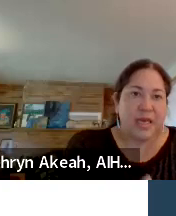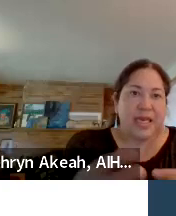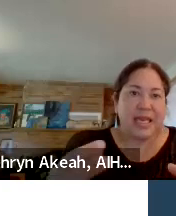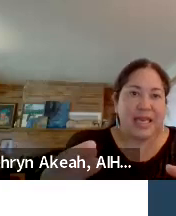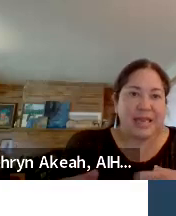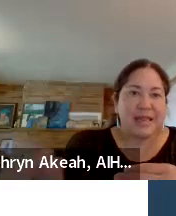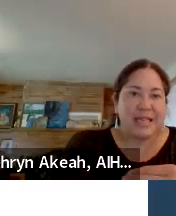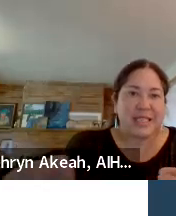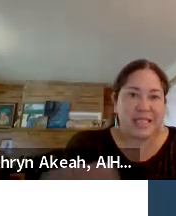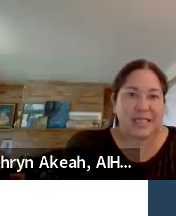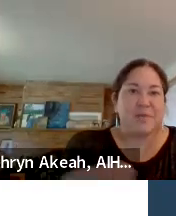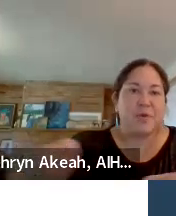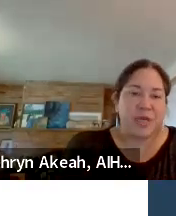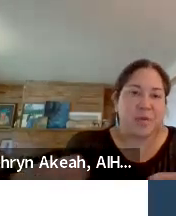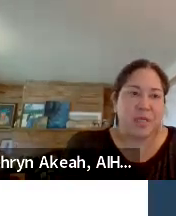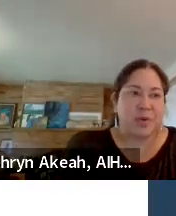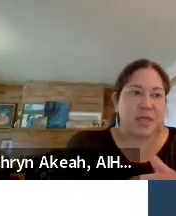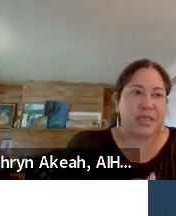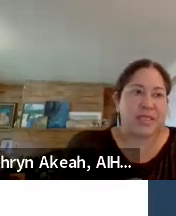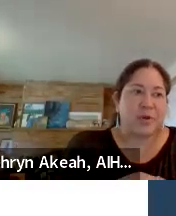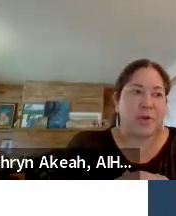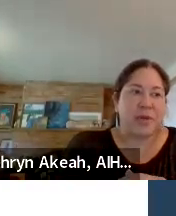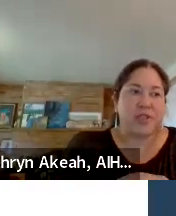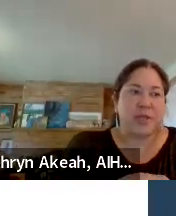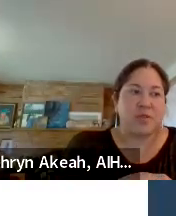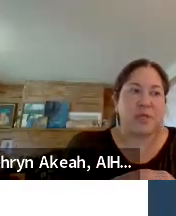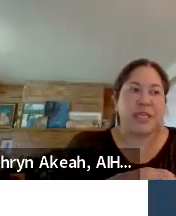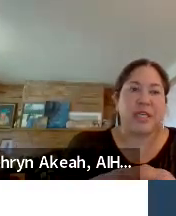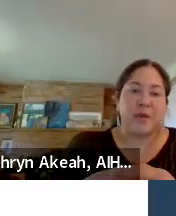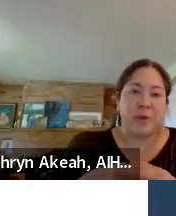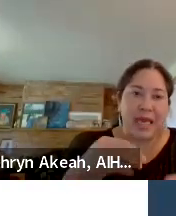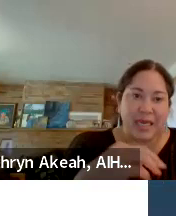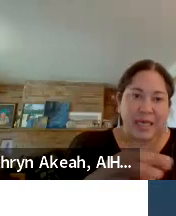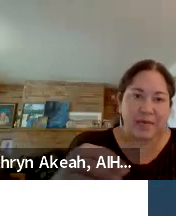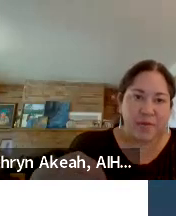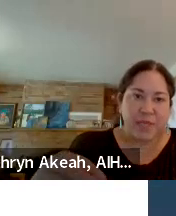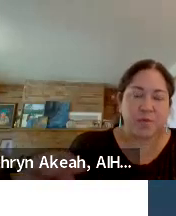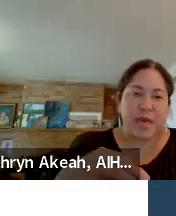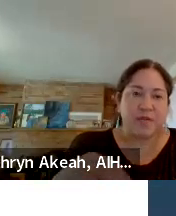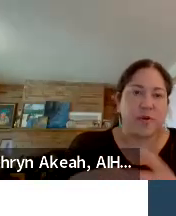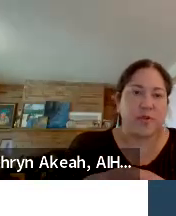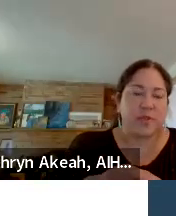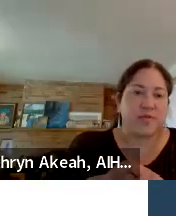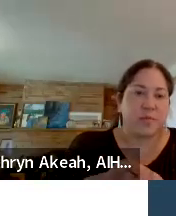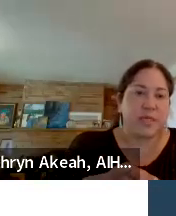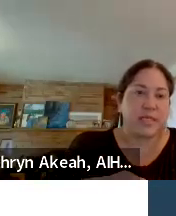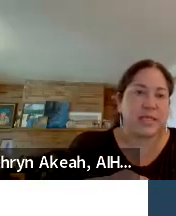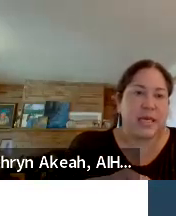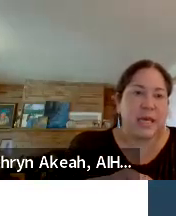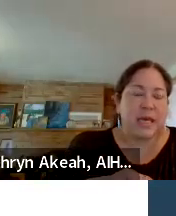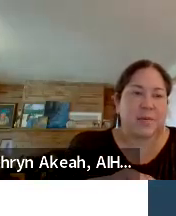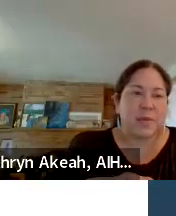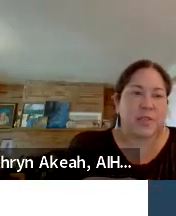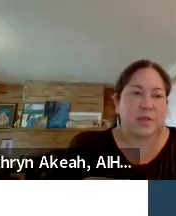are in this system, who are in this part of the system. We want to make sure that it's really clear that we can get information back and forth to the different